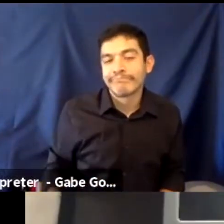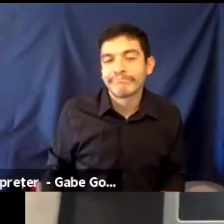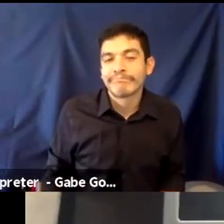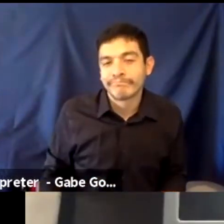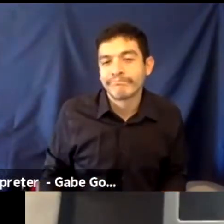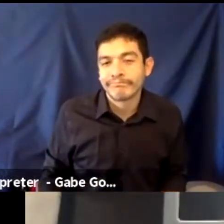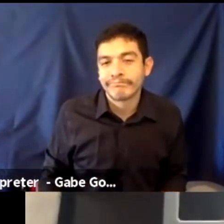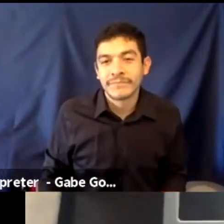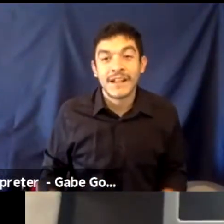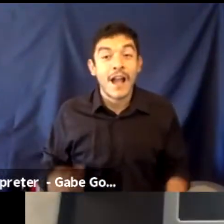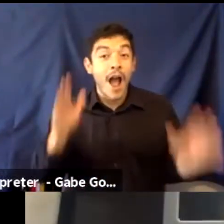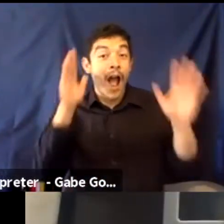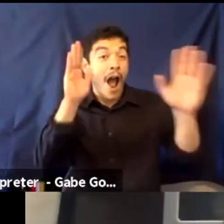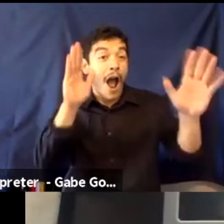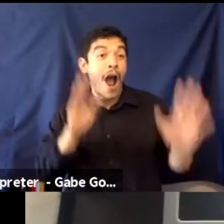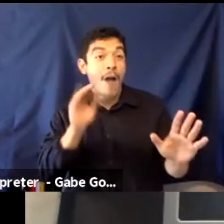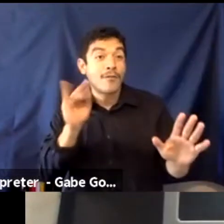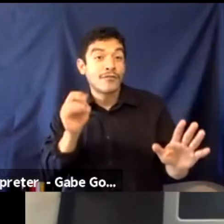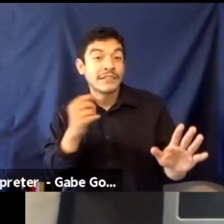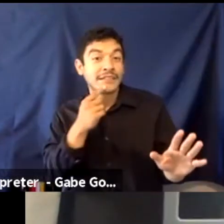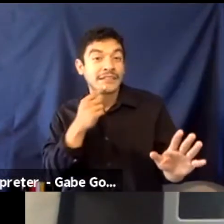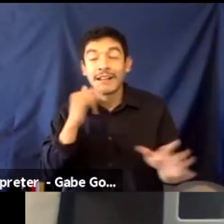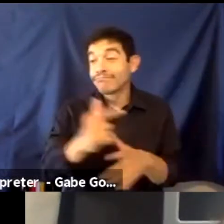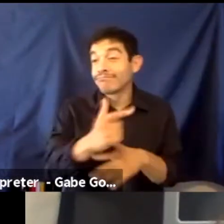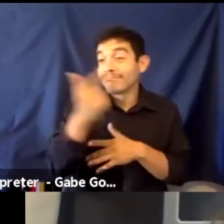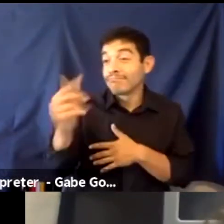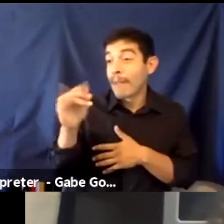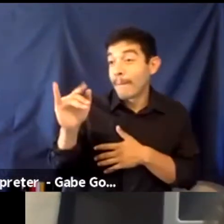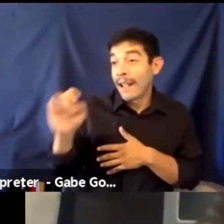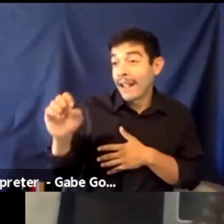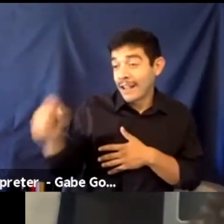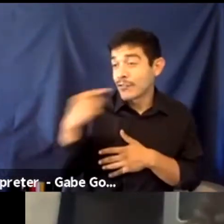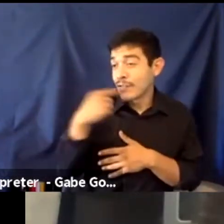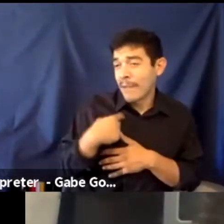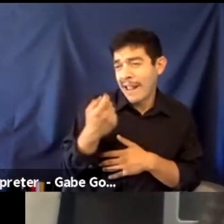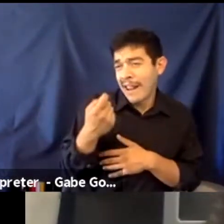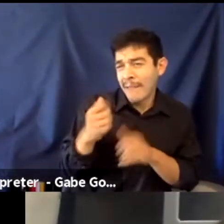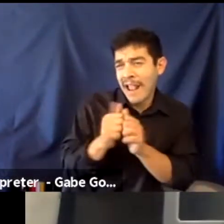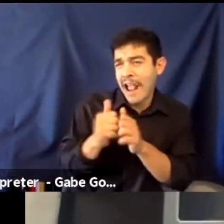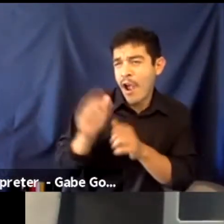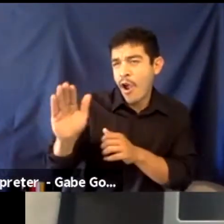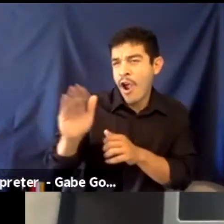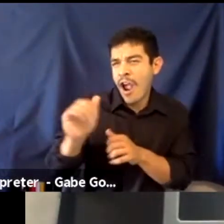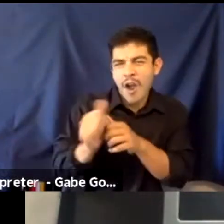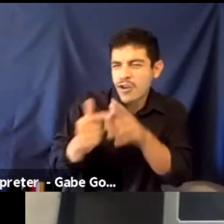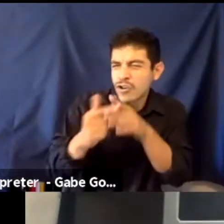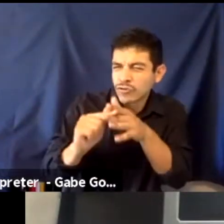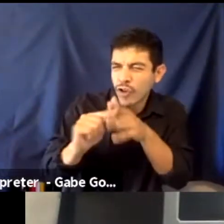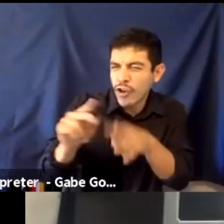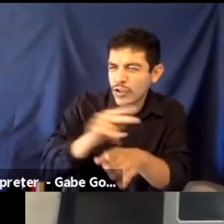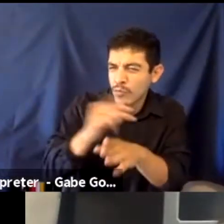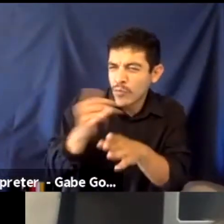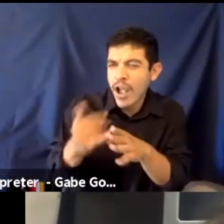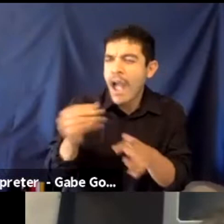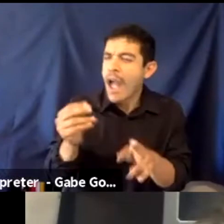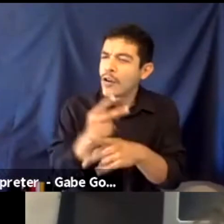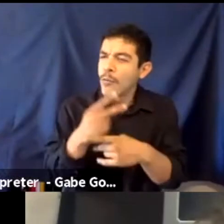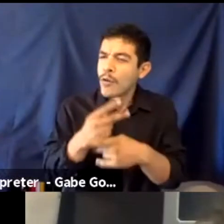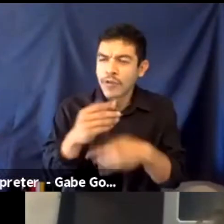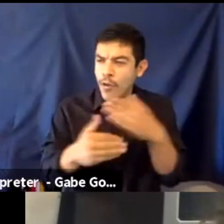Awesome. So going over to Maggie. Maggie, can you tell us a little bit about the origin of the project and the production